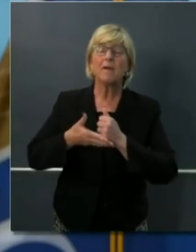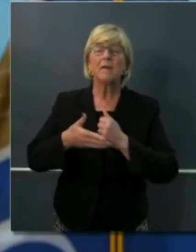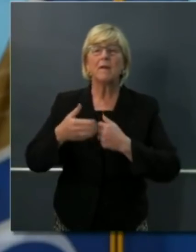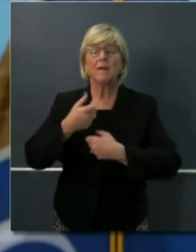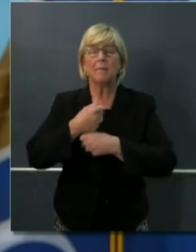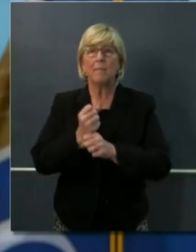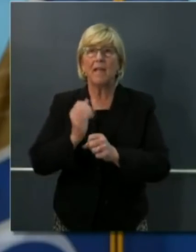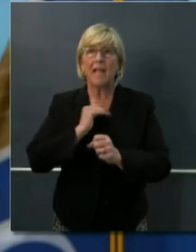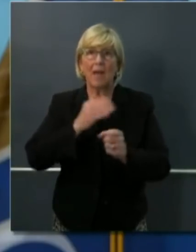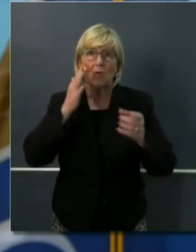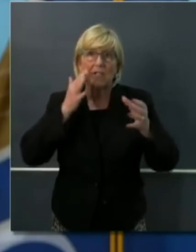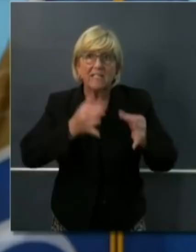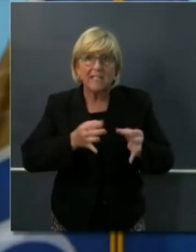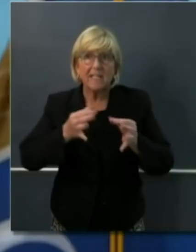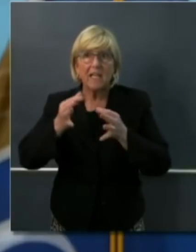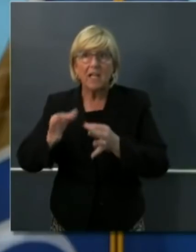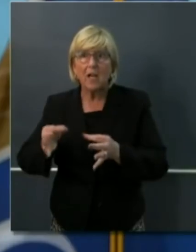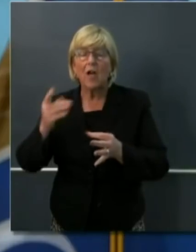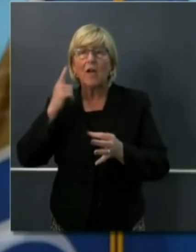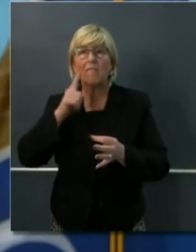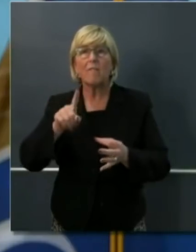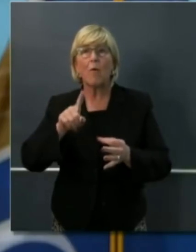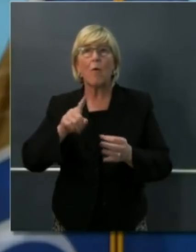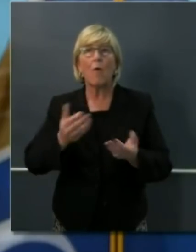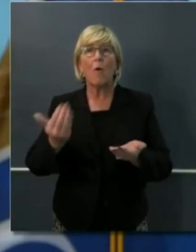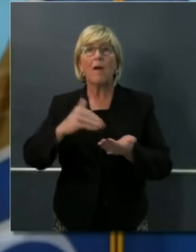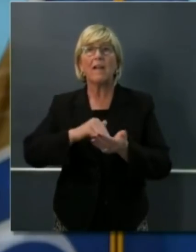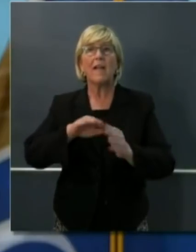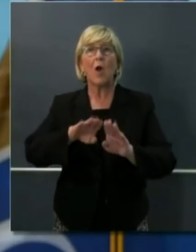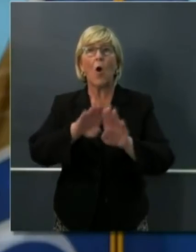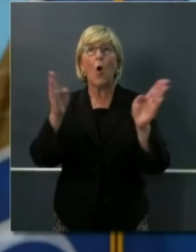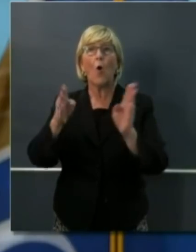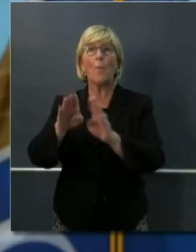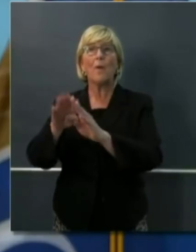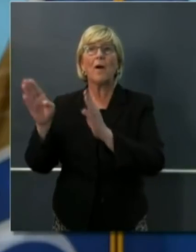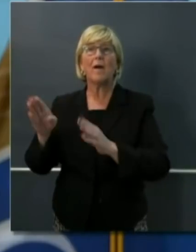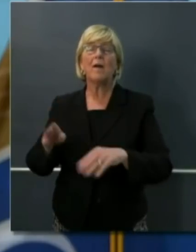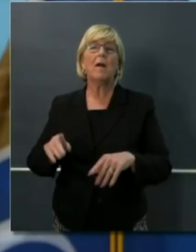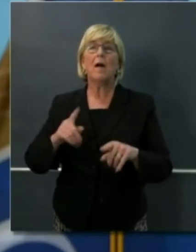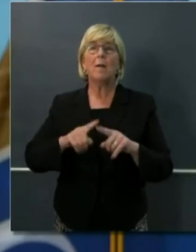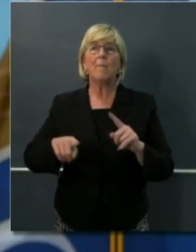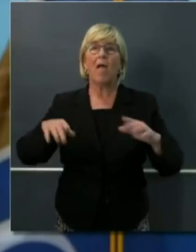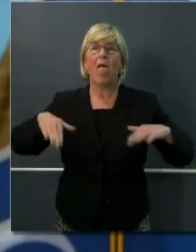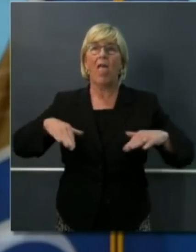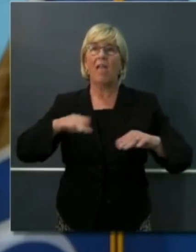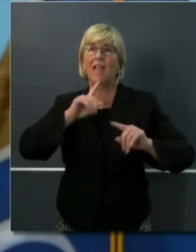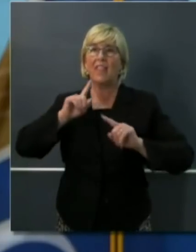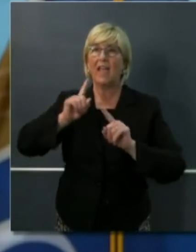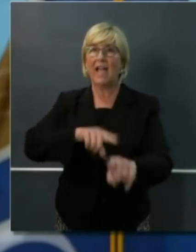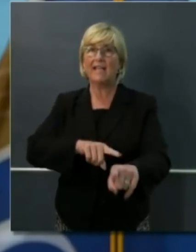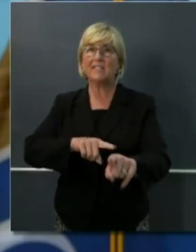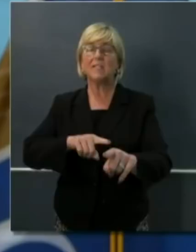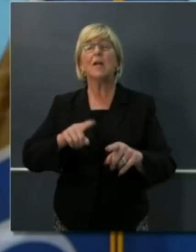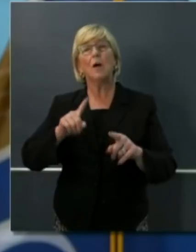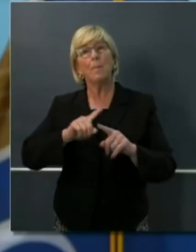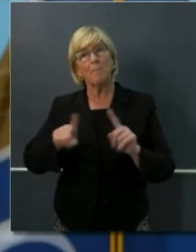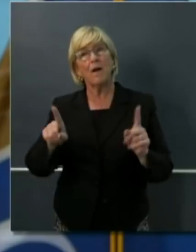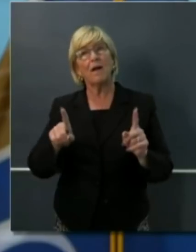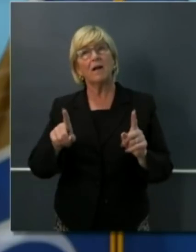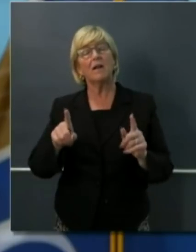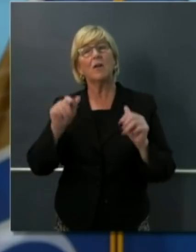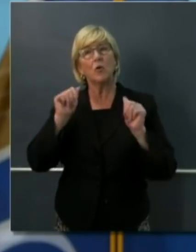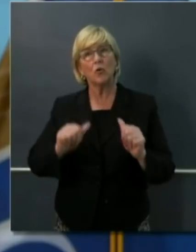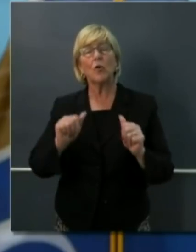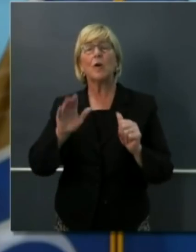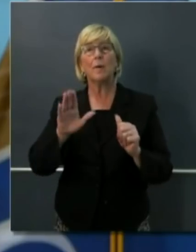framework and indicators for reopening, it's not at this moment a panacea but it could be profoundly